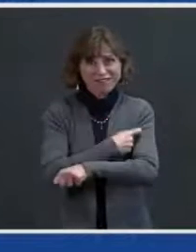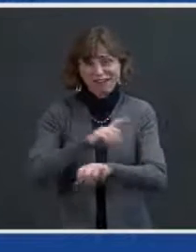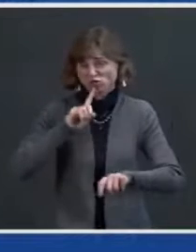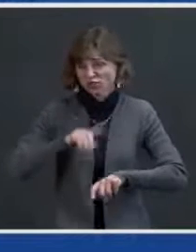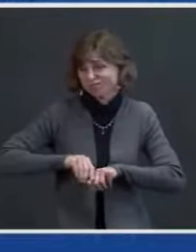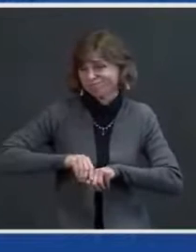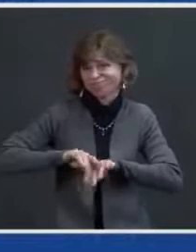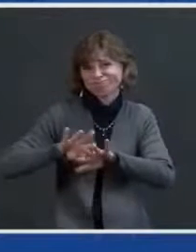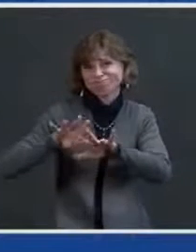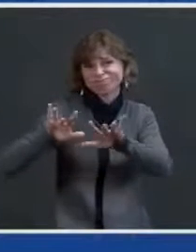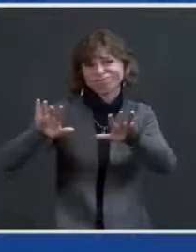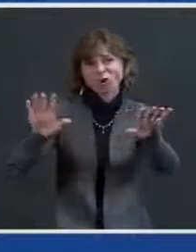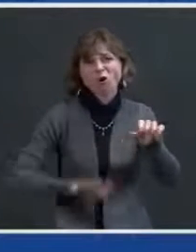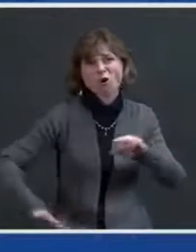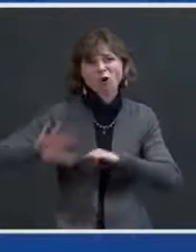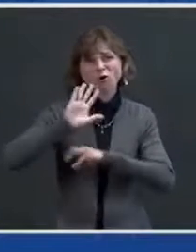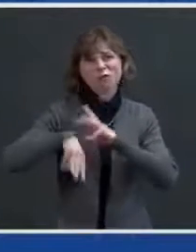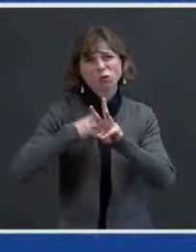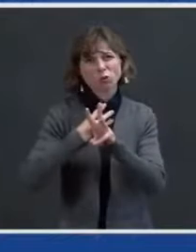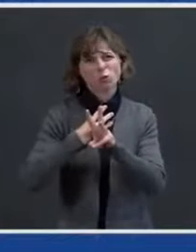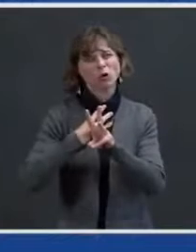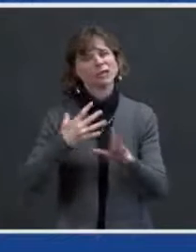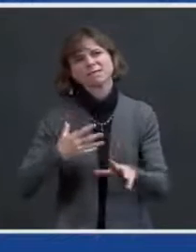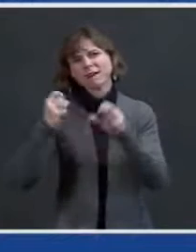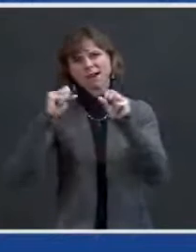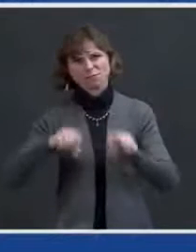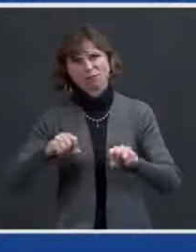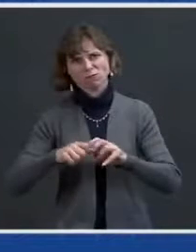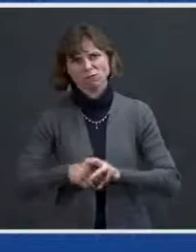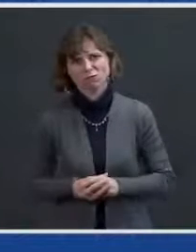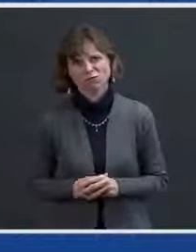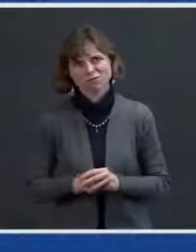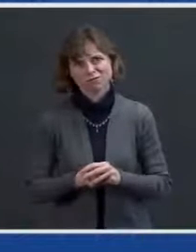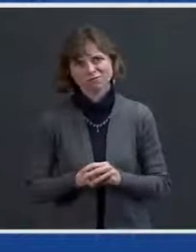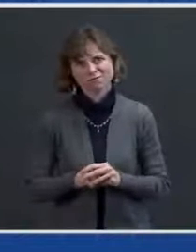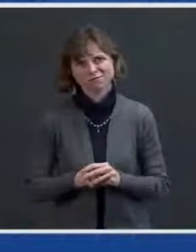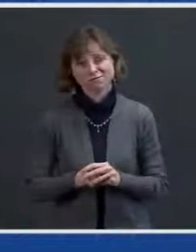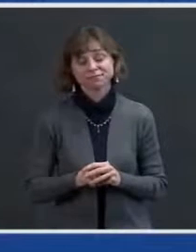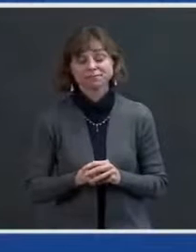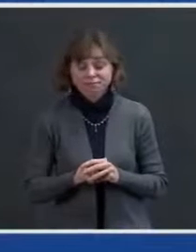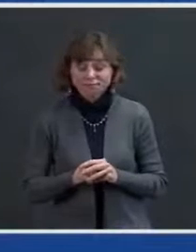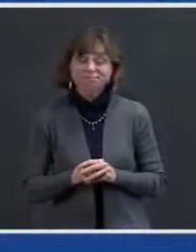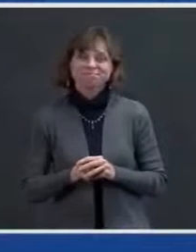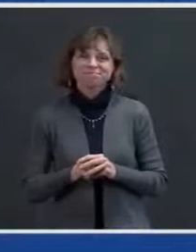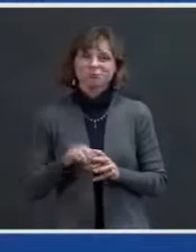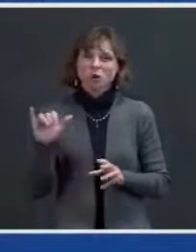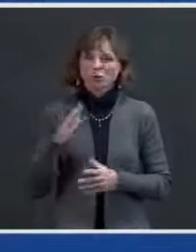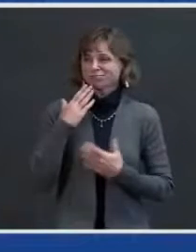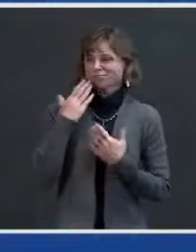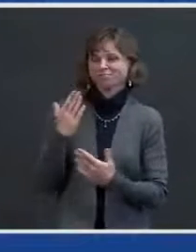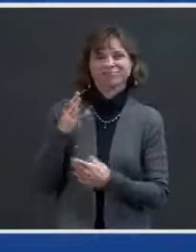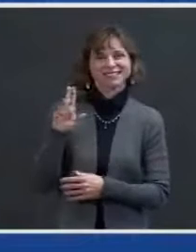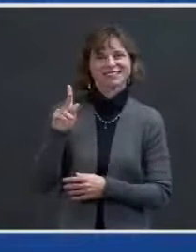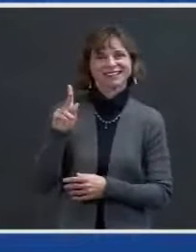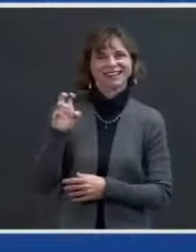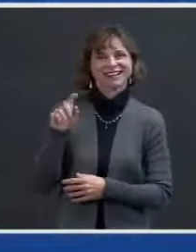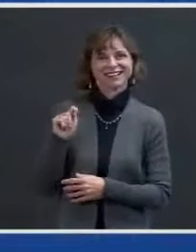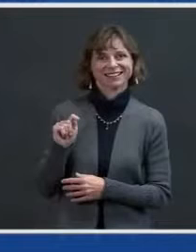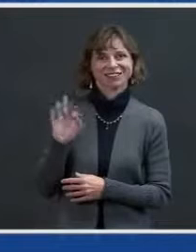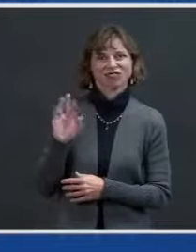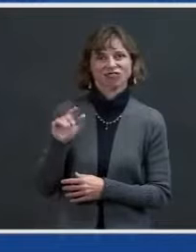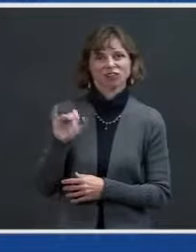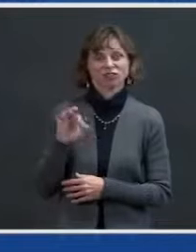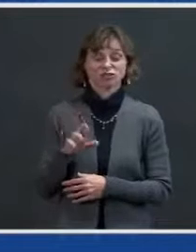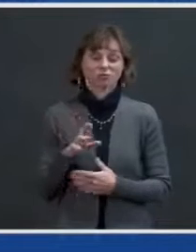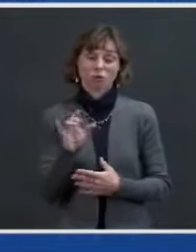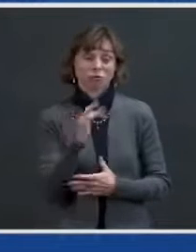corners of the world as quickly as possible. And also to my good friend Ken Frazier and to